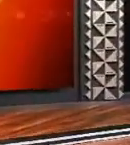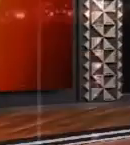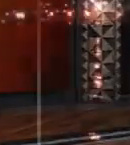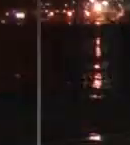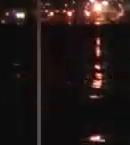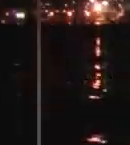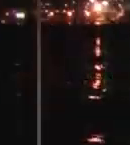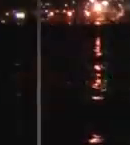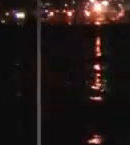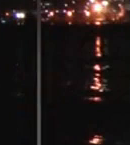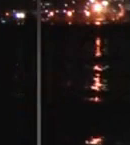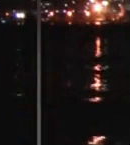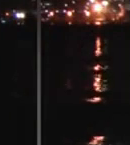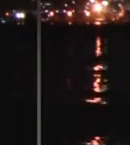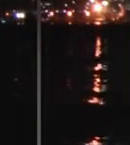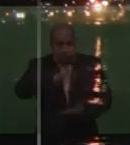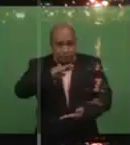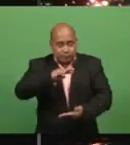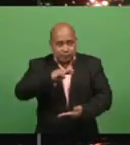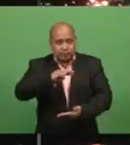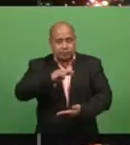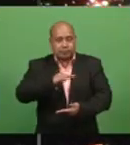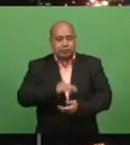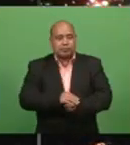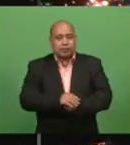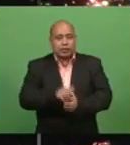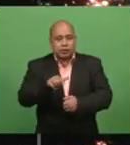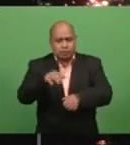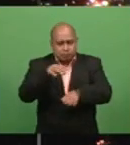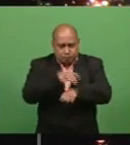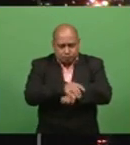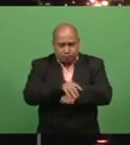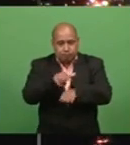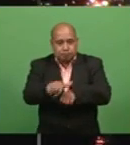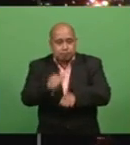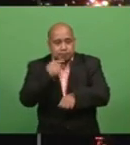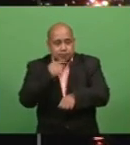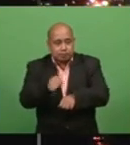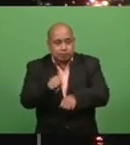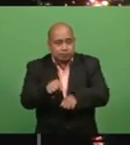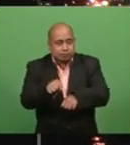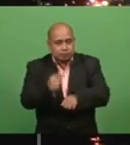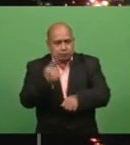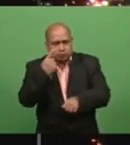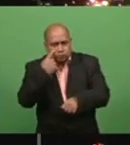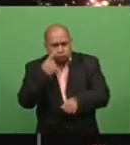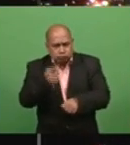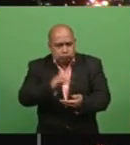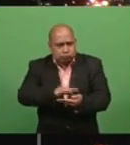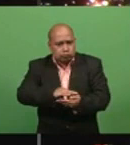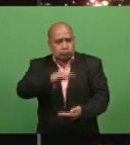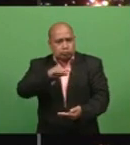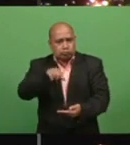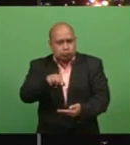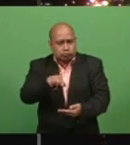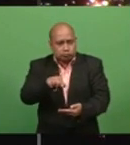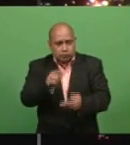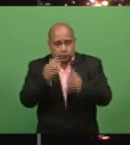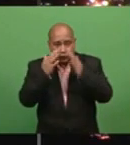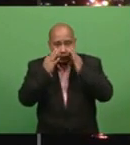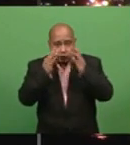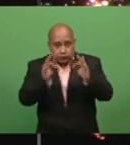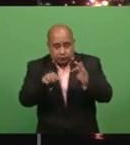has gone up another notch, with the police saying it has noted an increase in numbers after the nationwide curfew came into